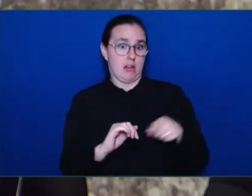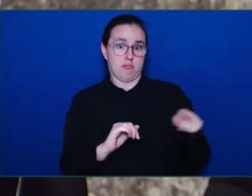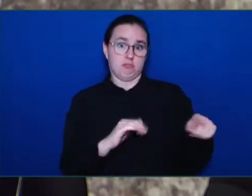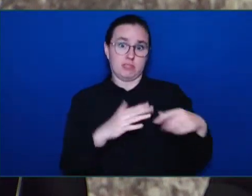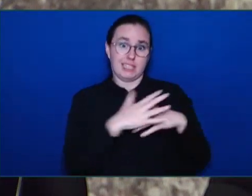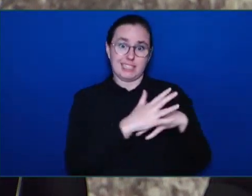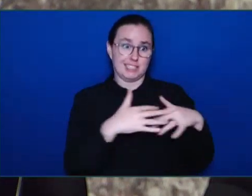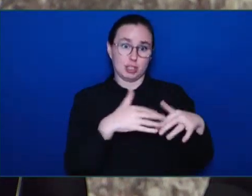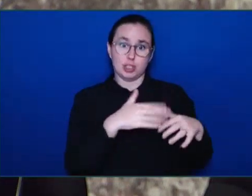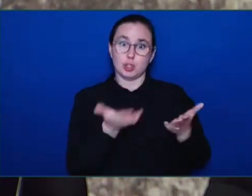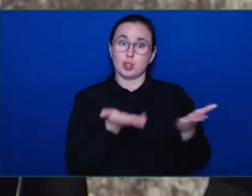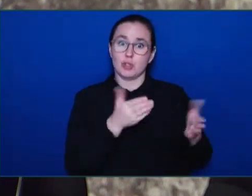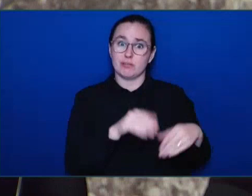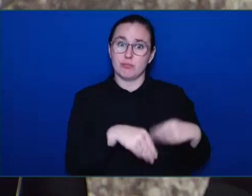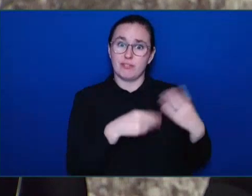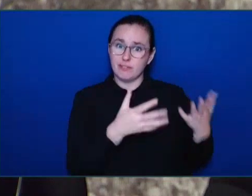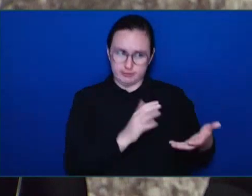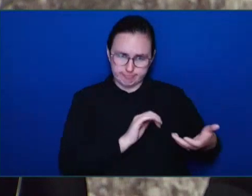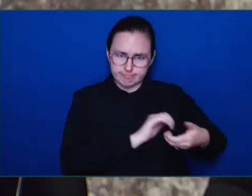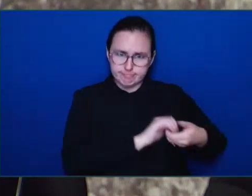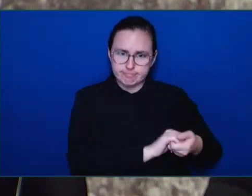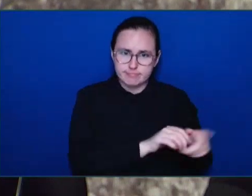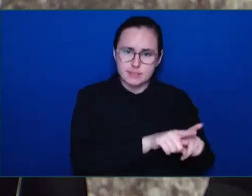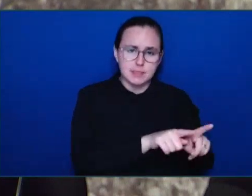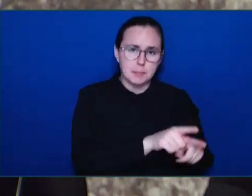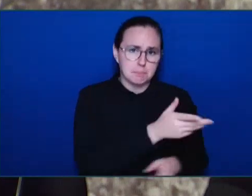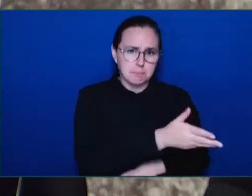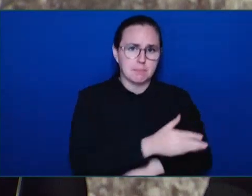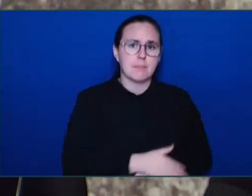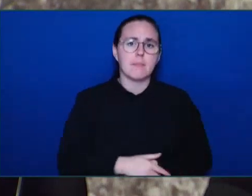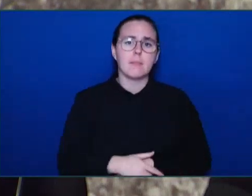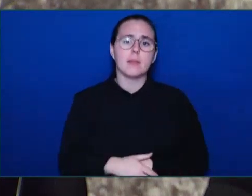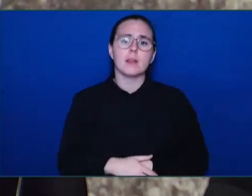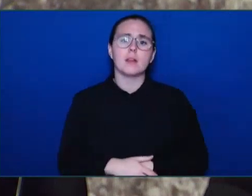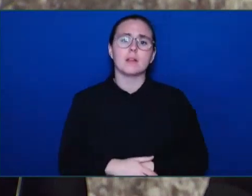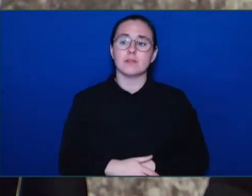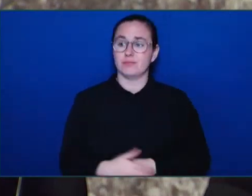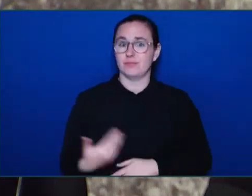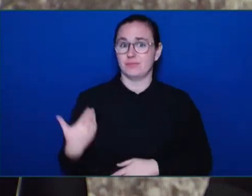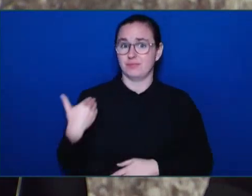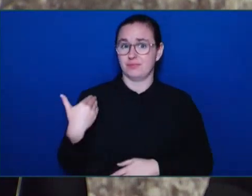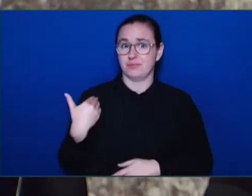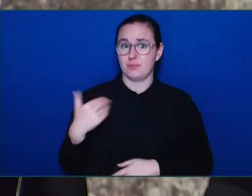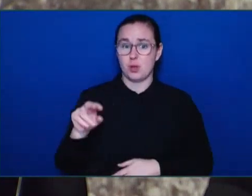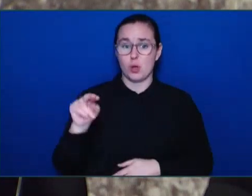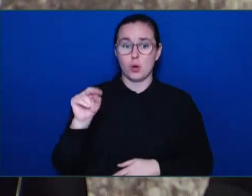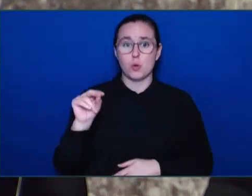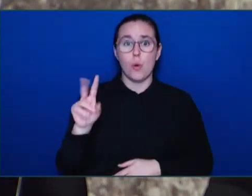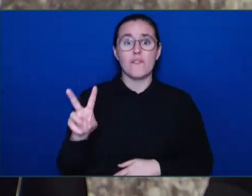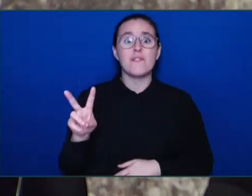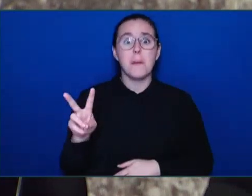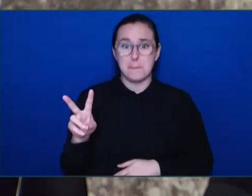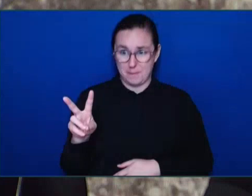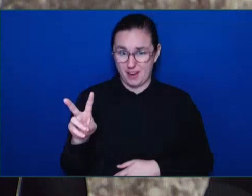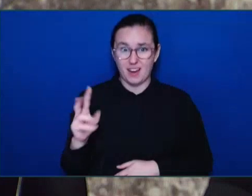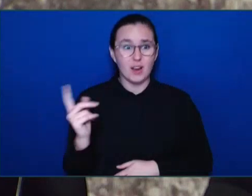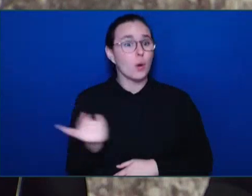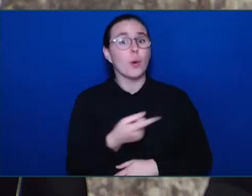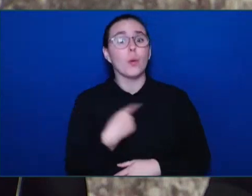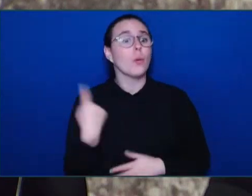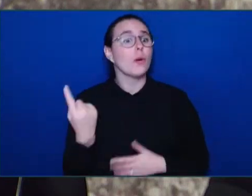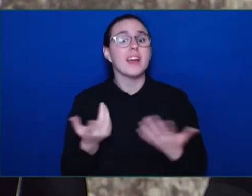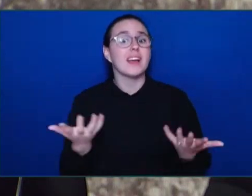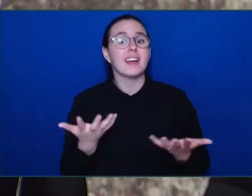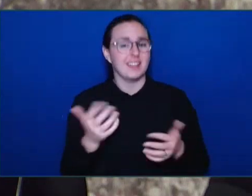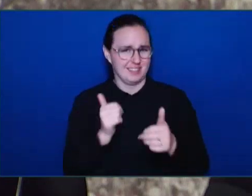just last November, Honourable Speaker, we passed really significant legislation to support Indigenous